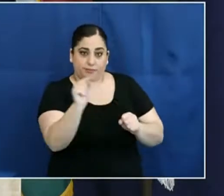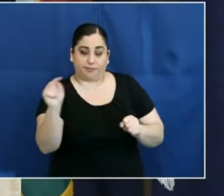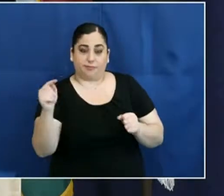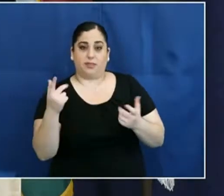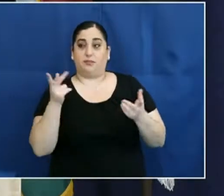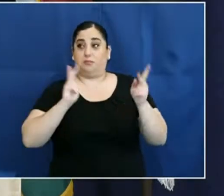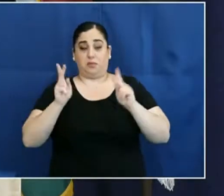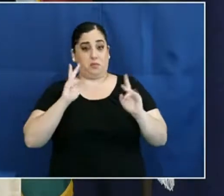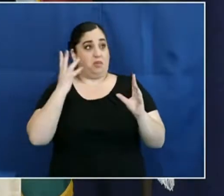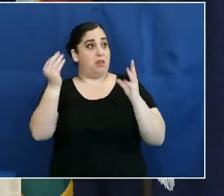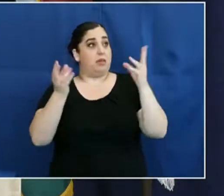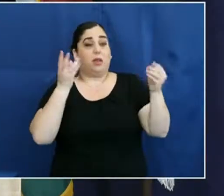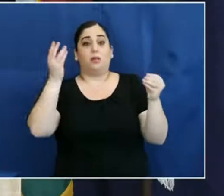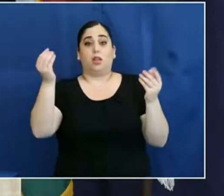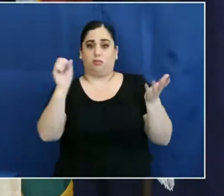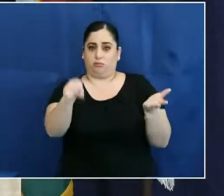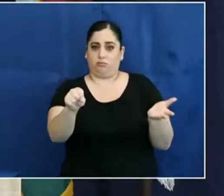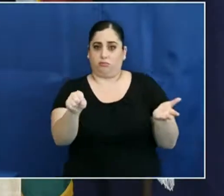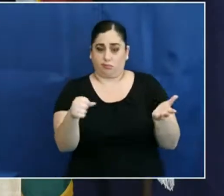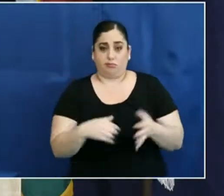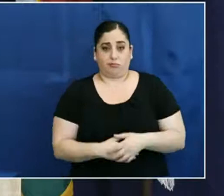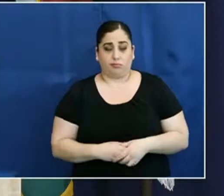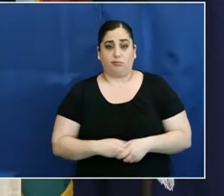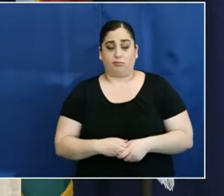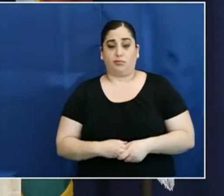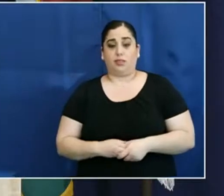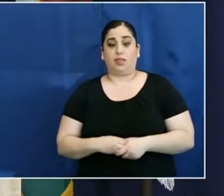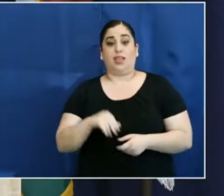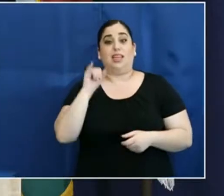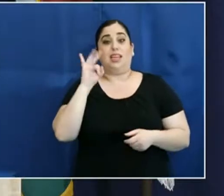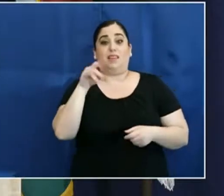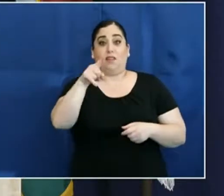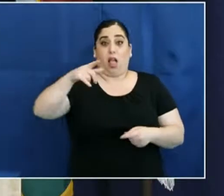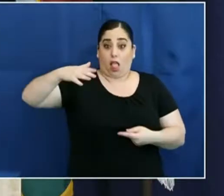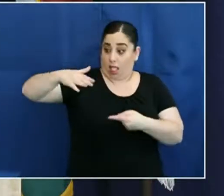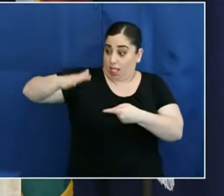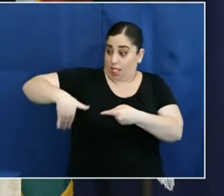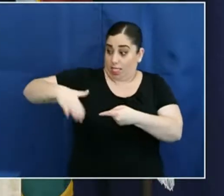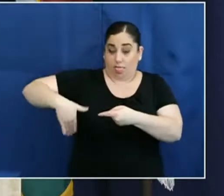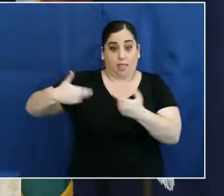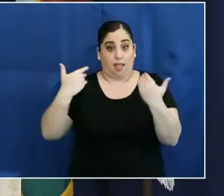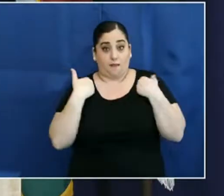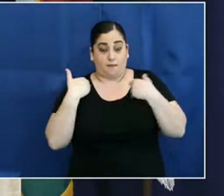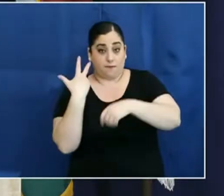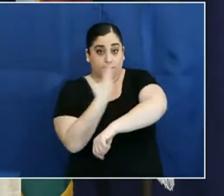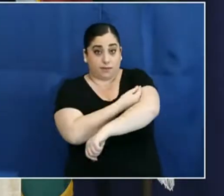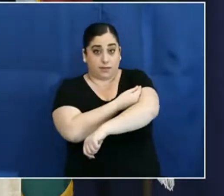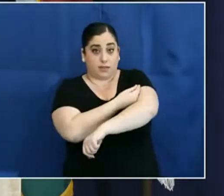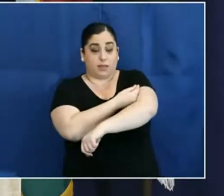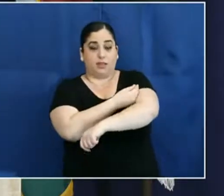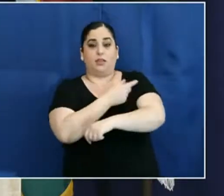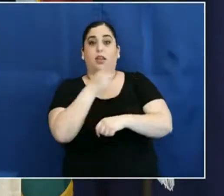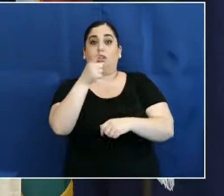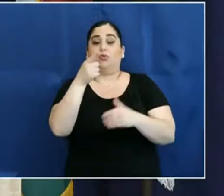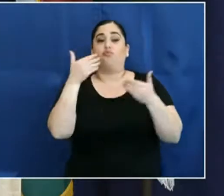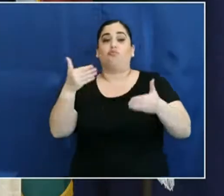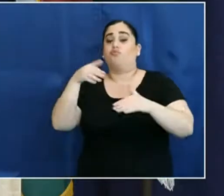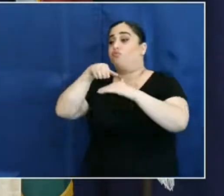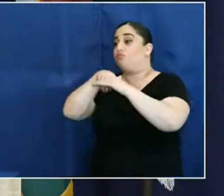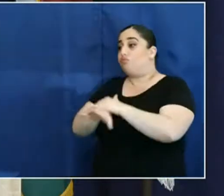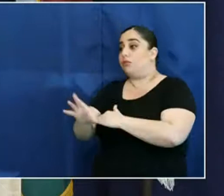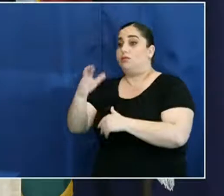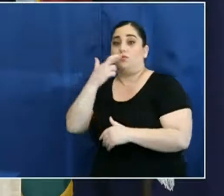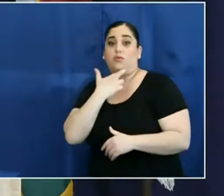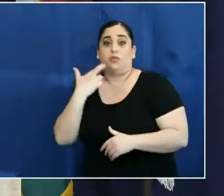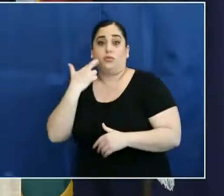people have not been vaccinated, they are going to have an increased risk for contracting the illness if they are